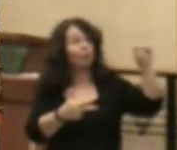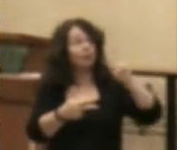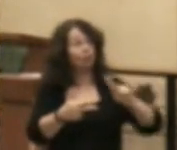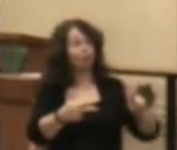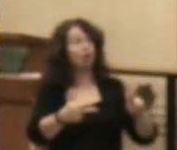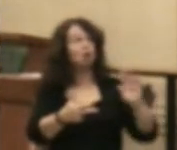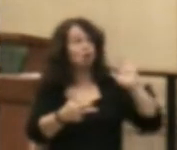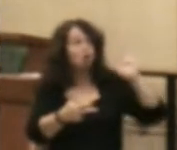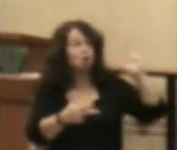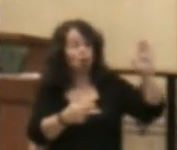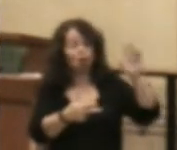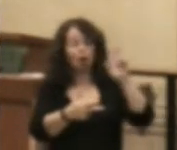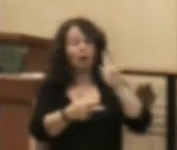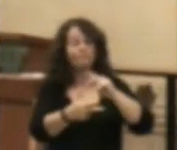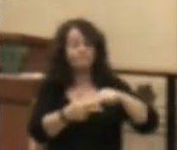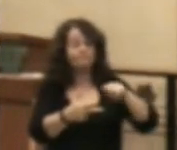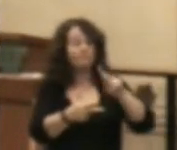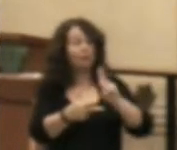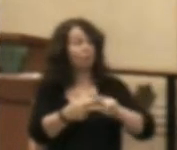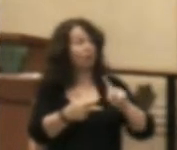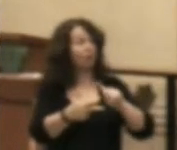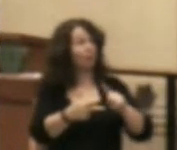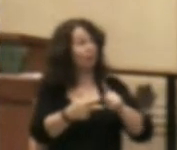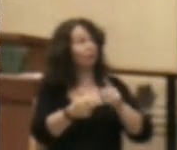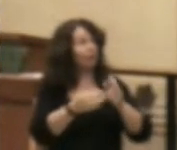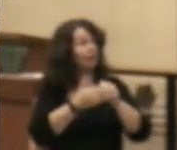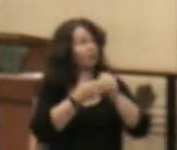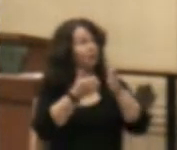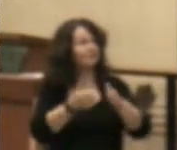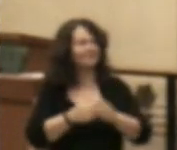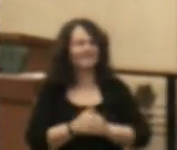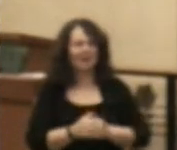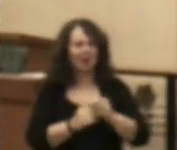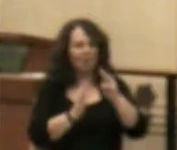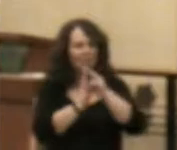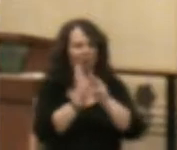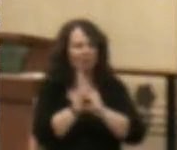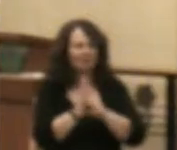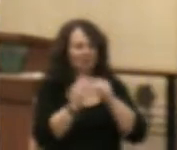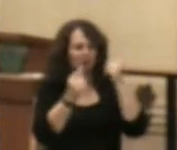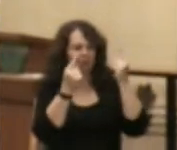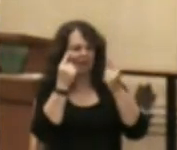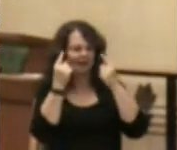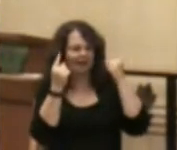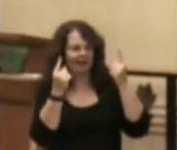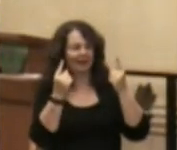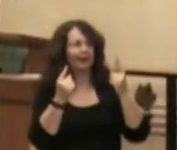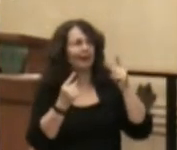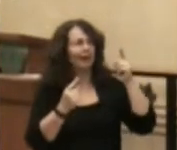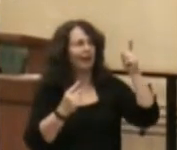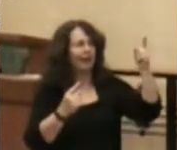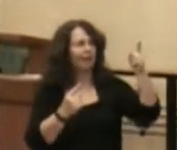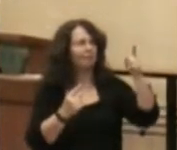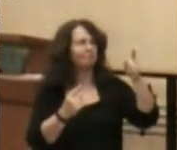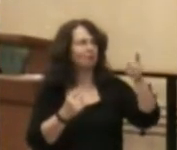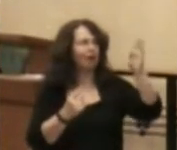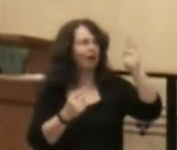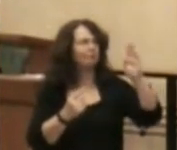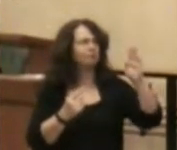your descendants. This strategy of Moses softens God's heart.